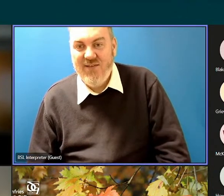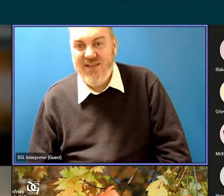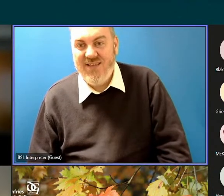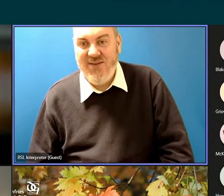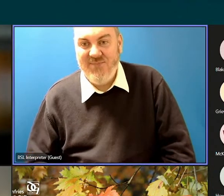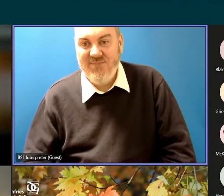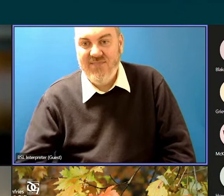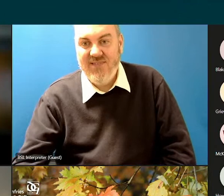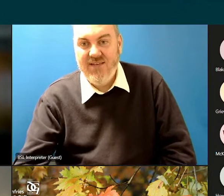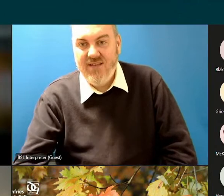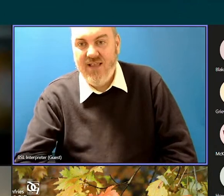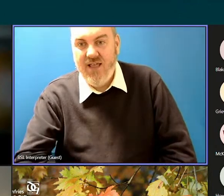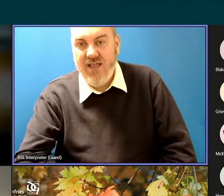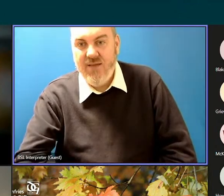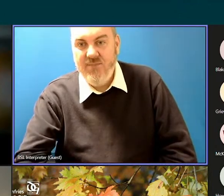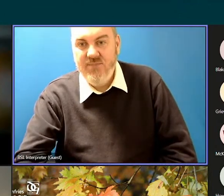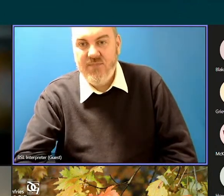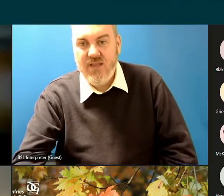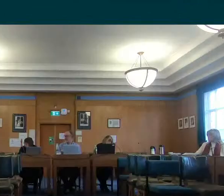Thank you.